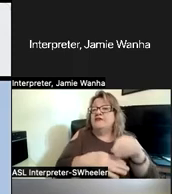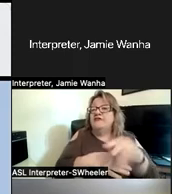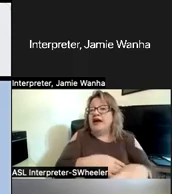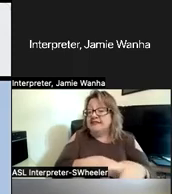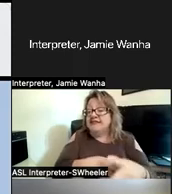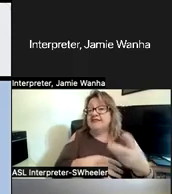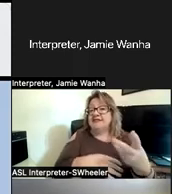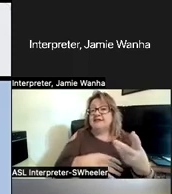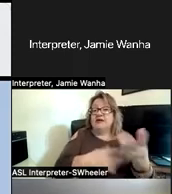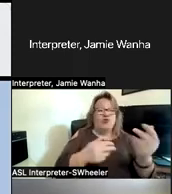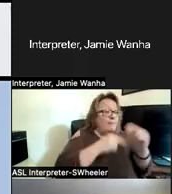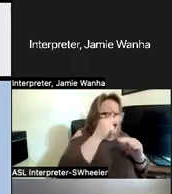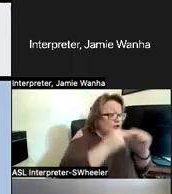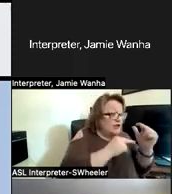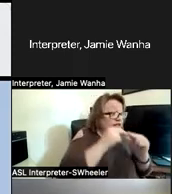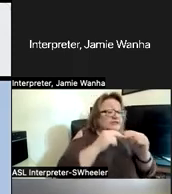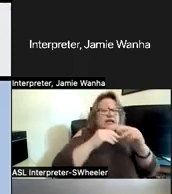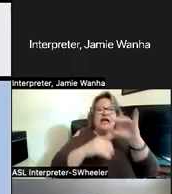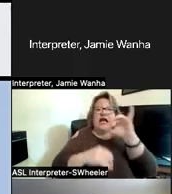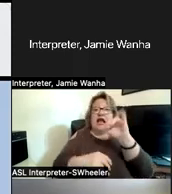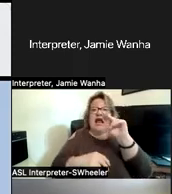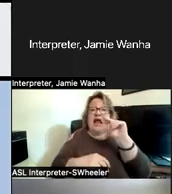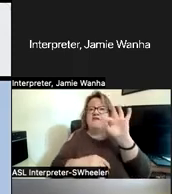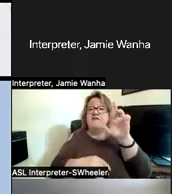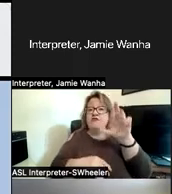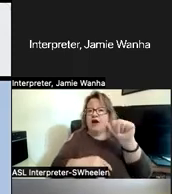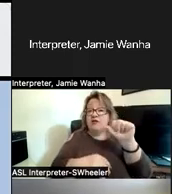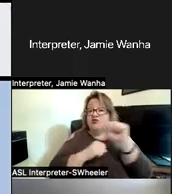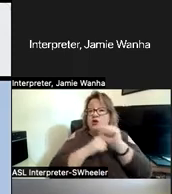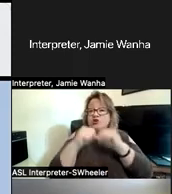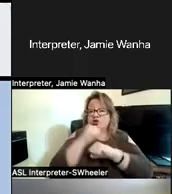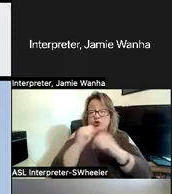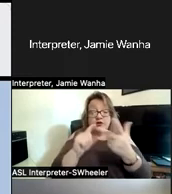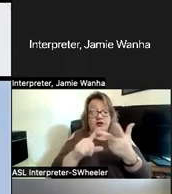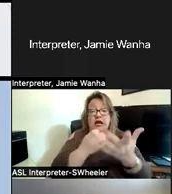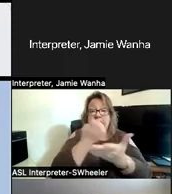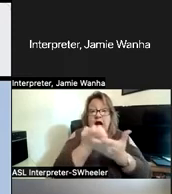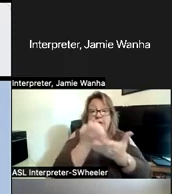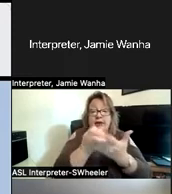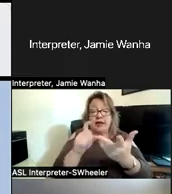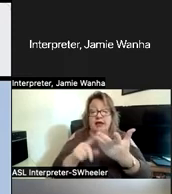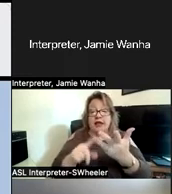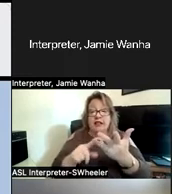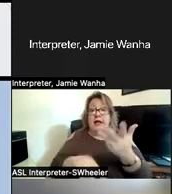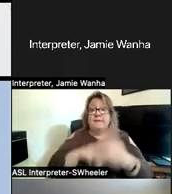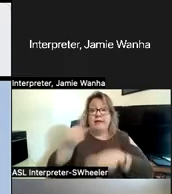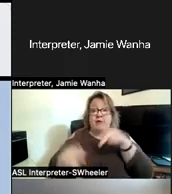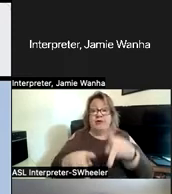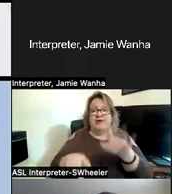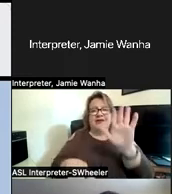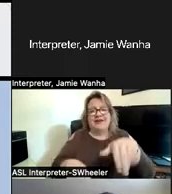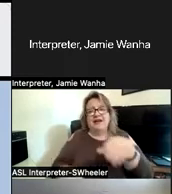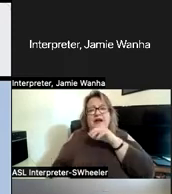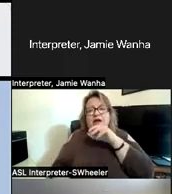our buildings, infrastructures, economy, and people. Okay, this is what we did. This is nothing new. This has